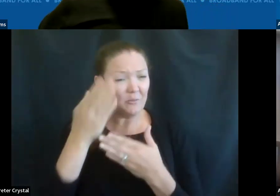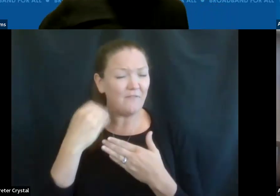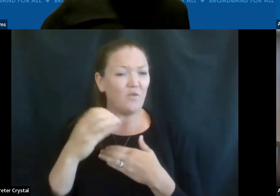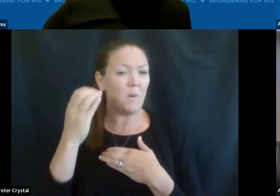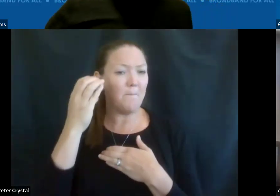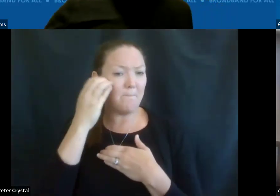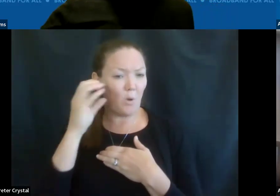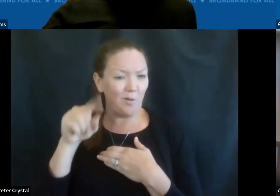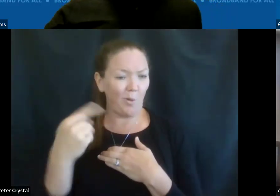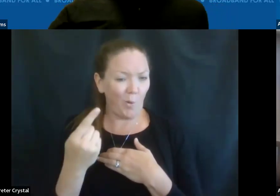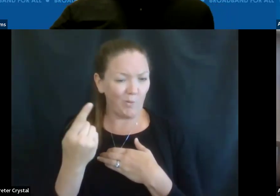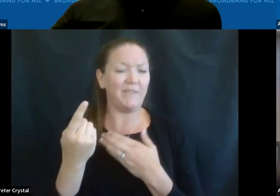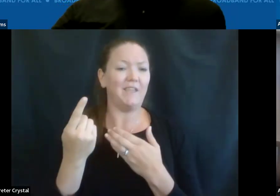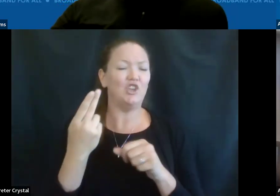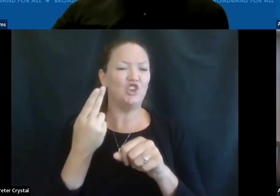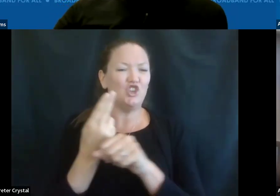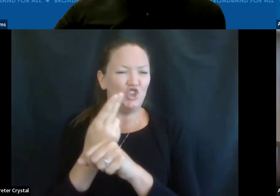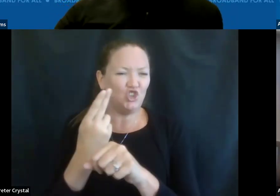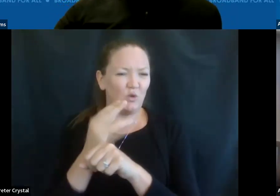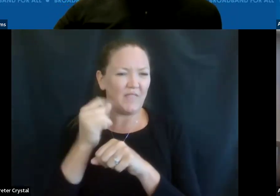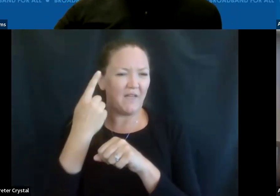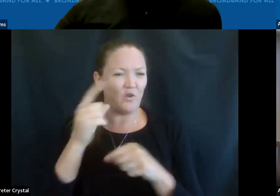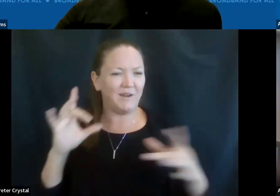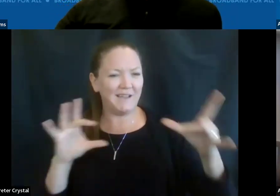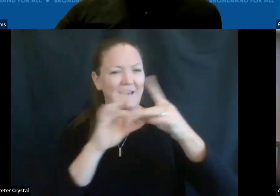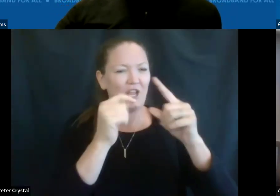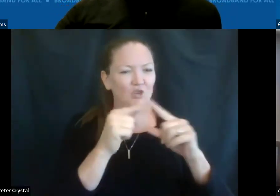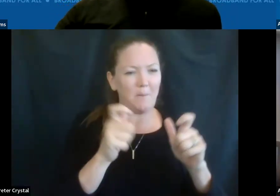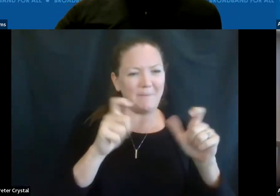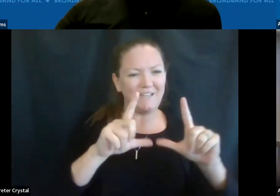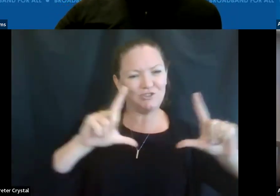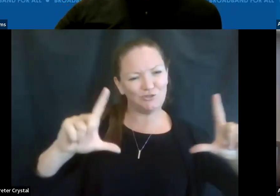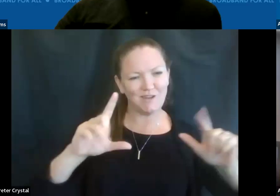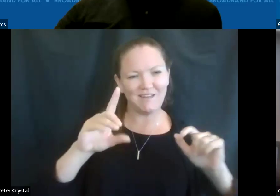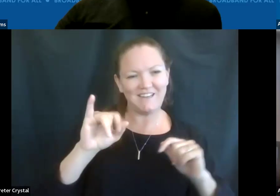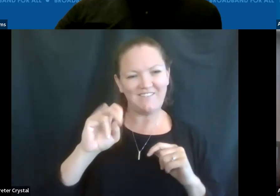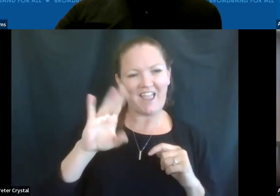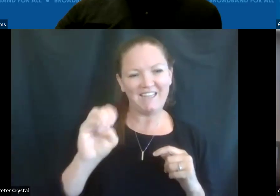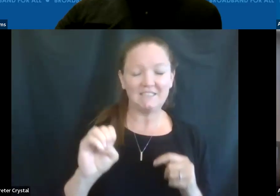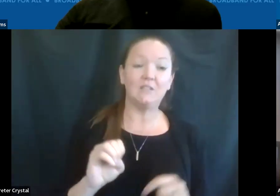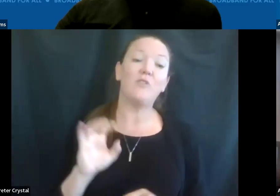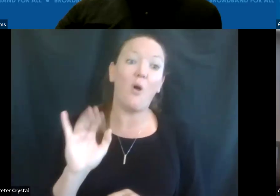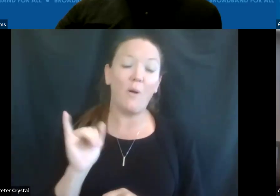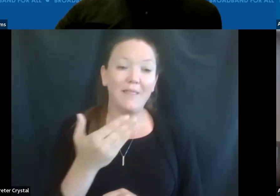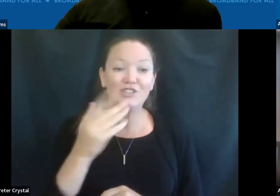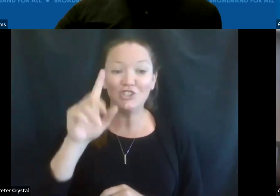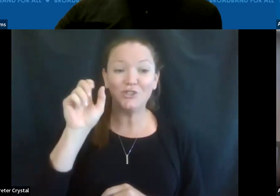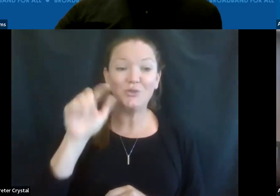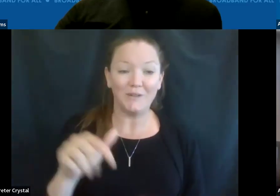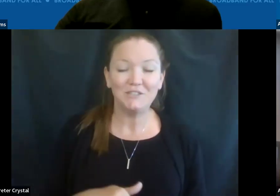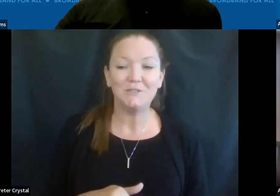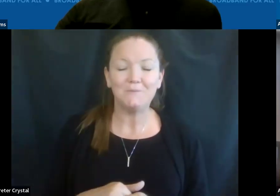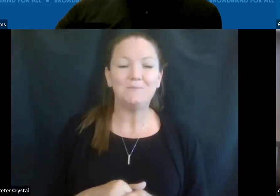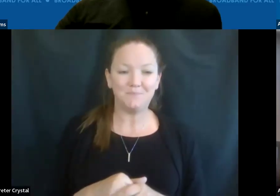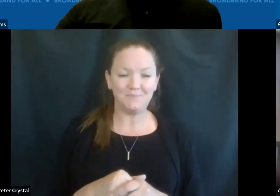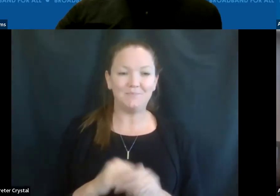their device to tether to a large screen device? Yeah, I was going to hit that one because that's a really good one. And it actually came up in that